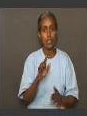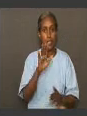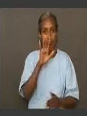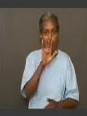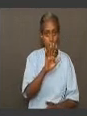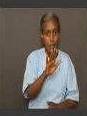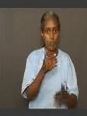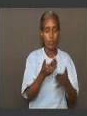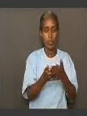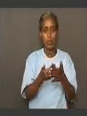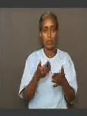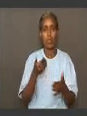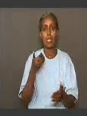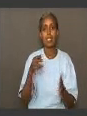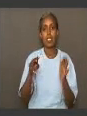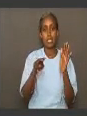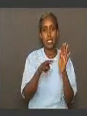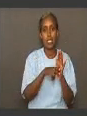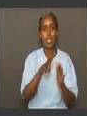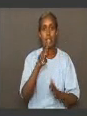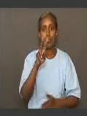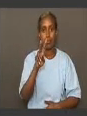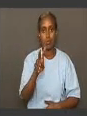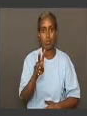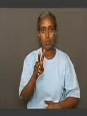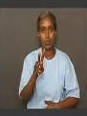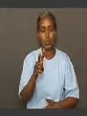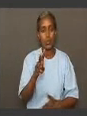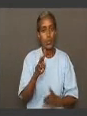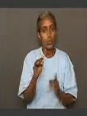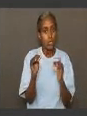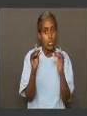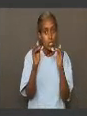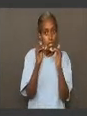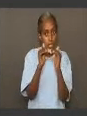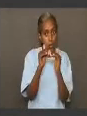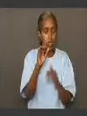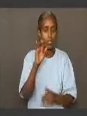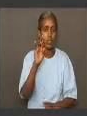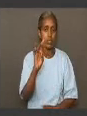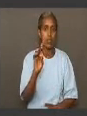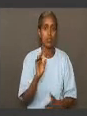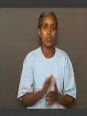5 minus -2, which equals 7.